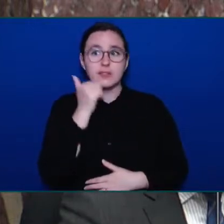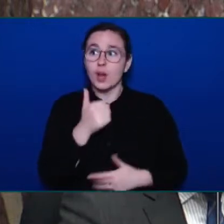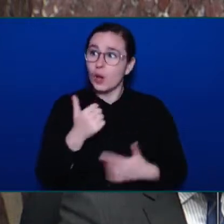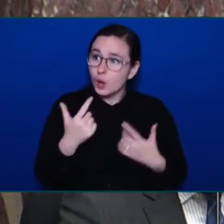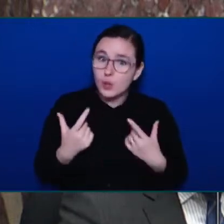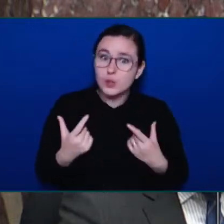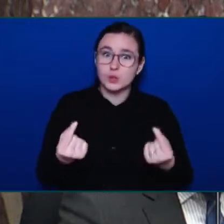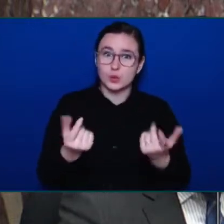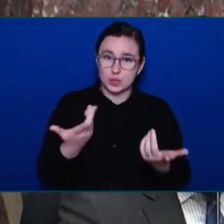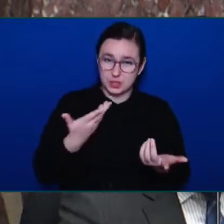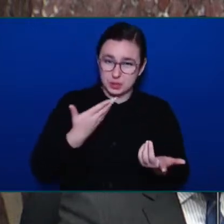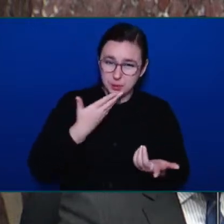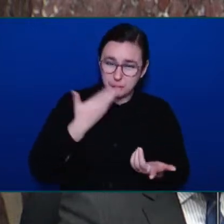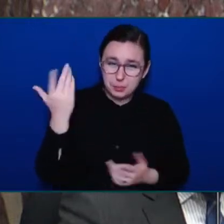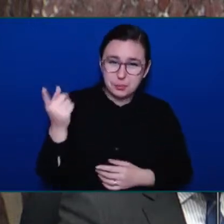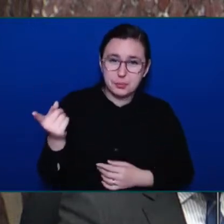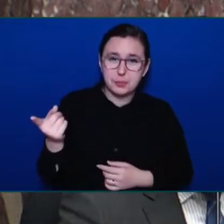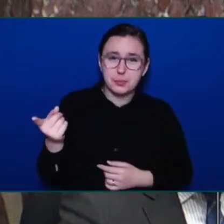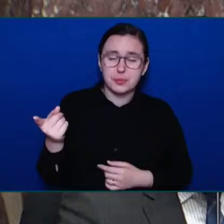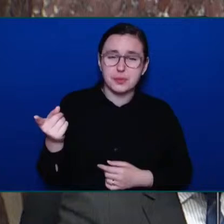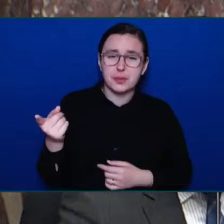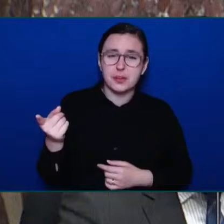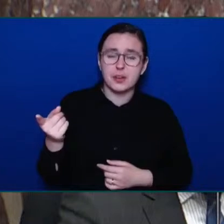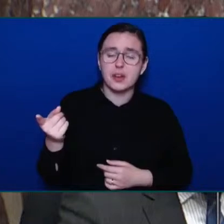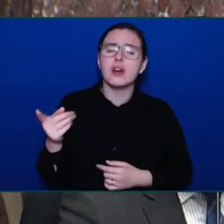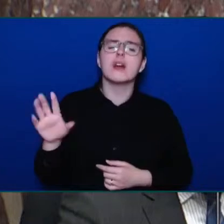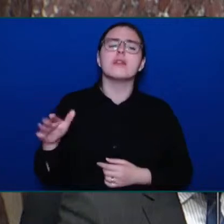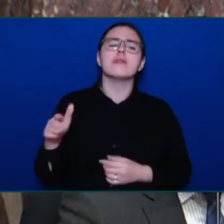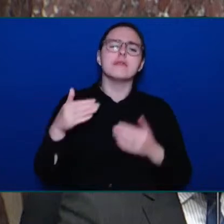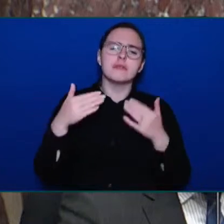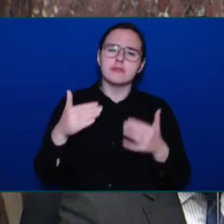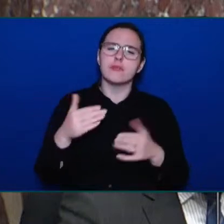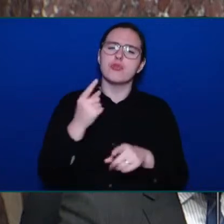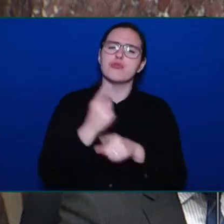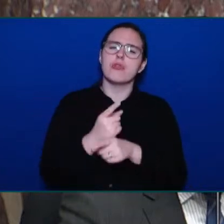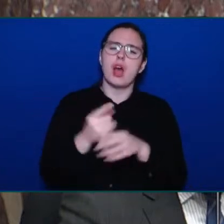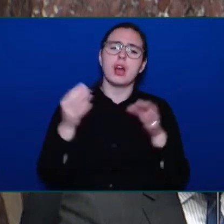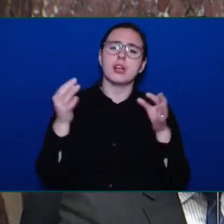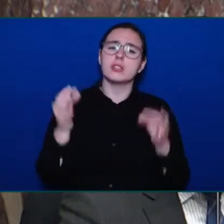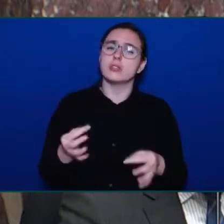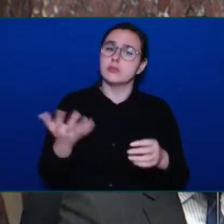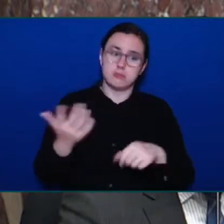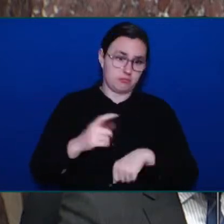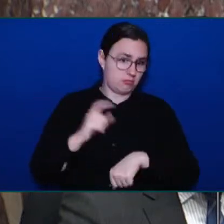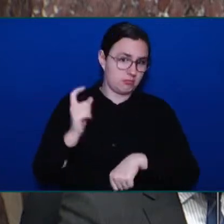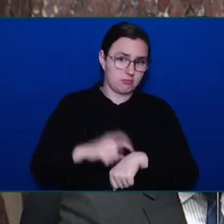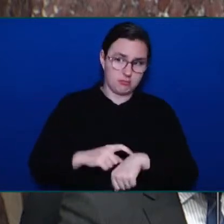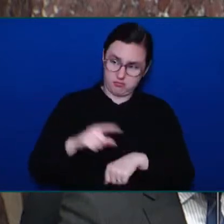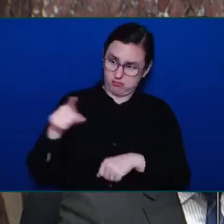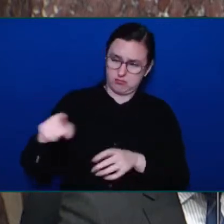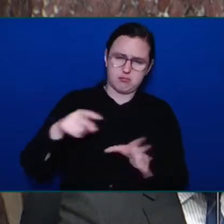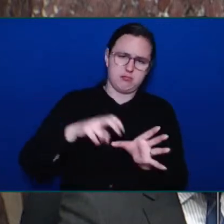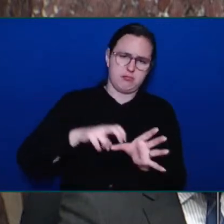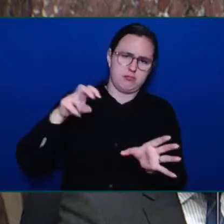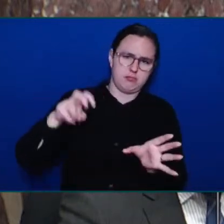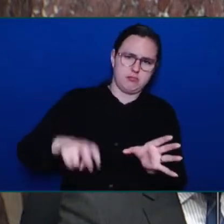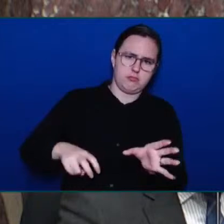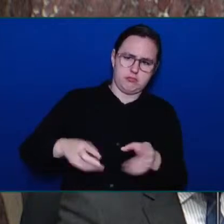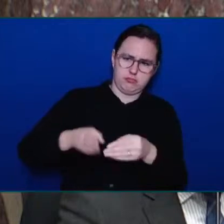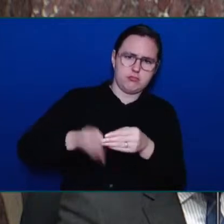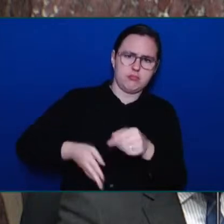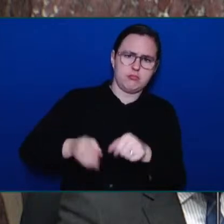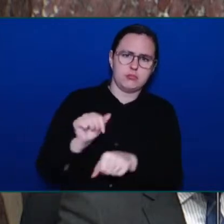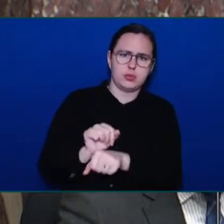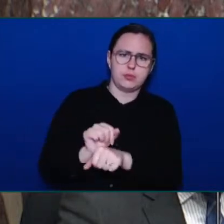thing. It is time for him to resign, to step down, and for the Premier to stand up and make sure that someone's